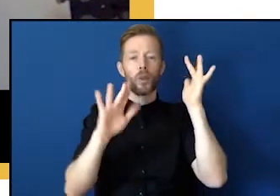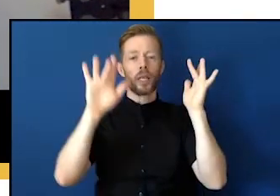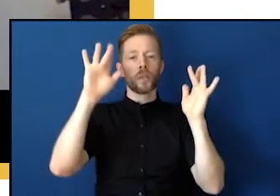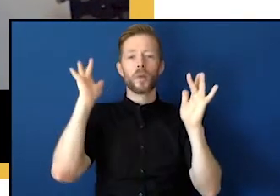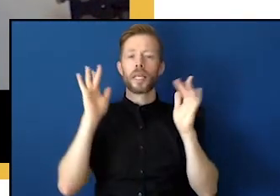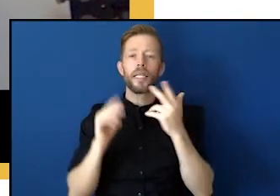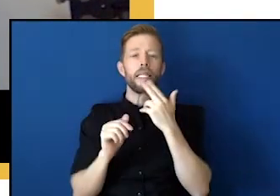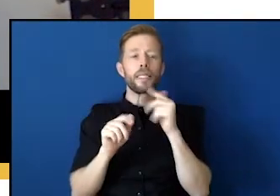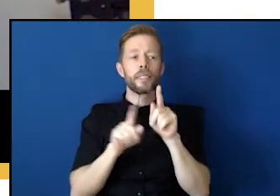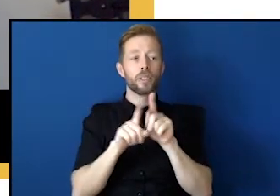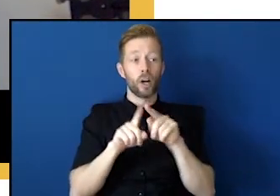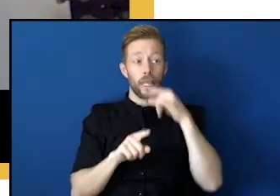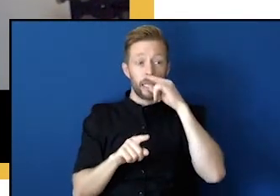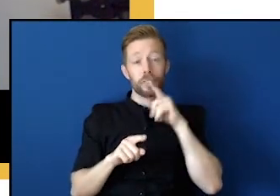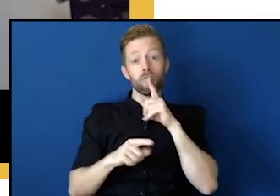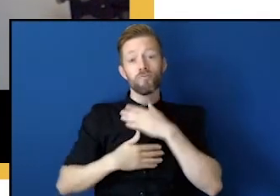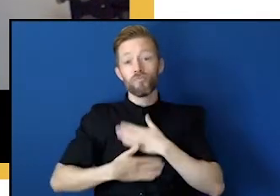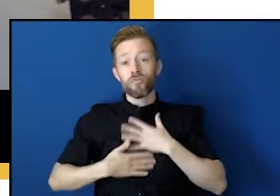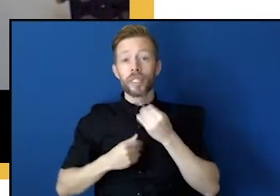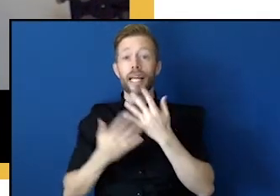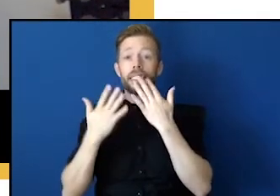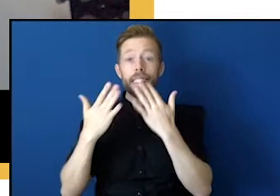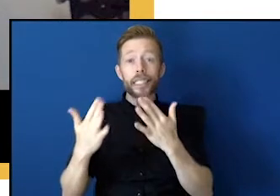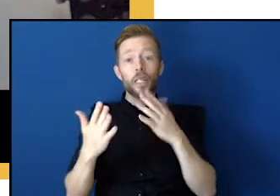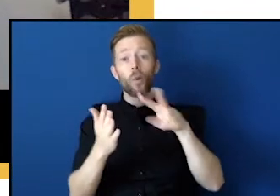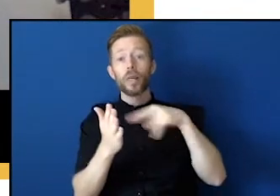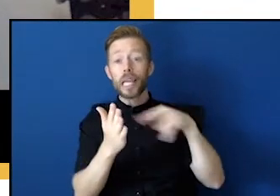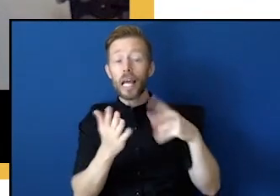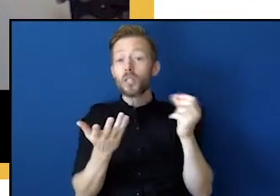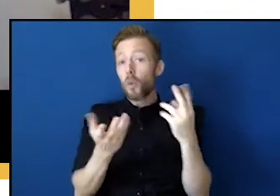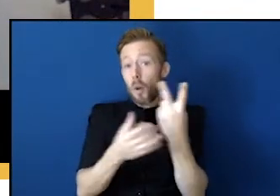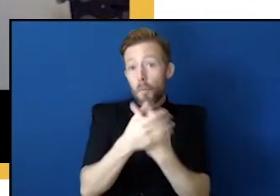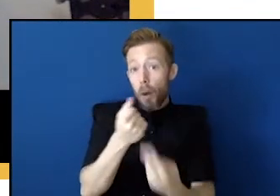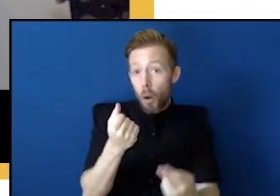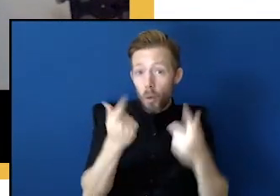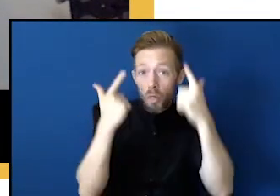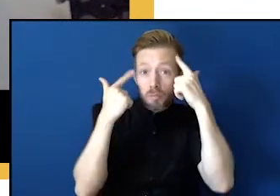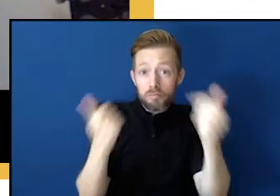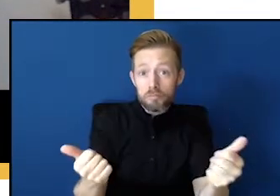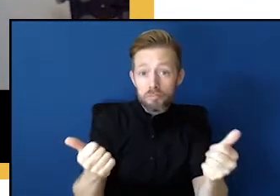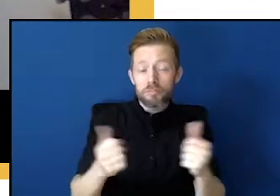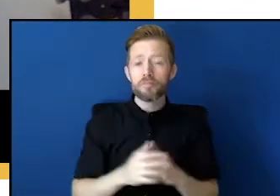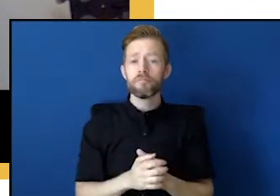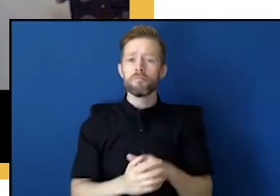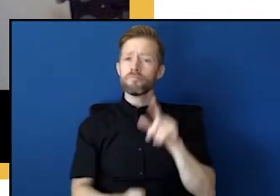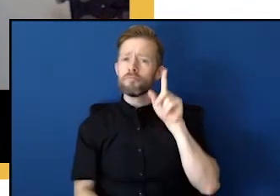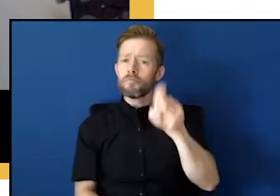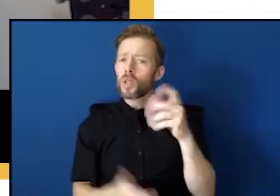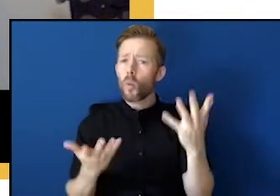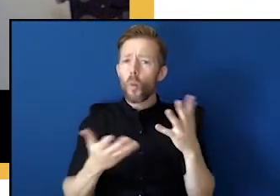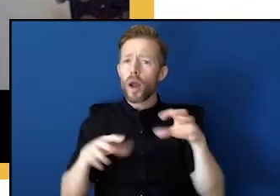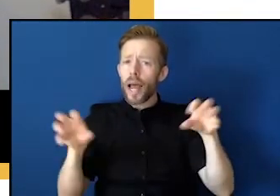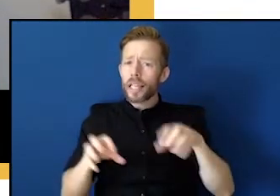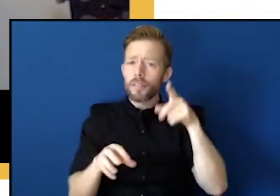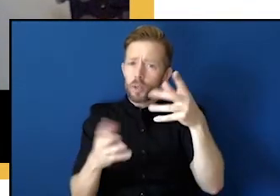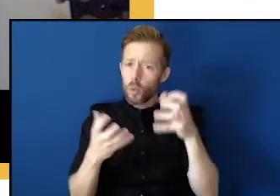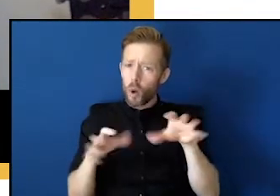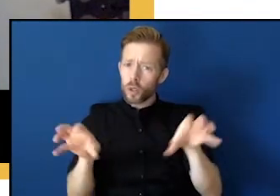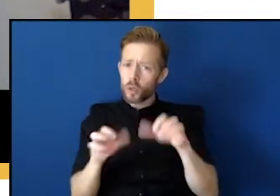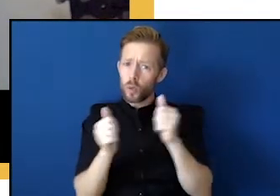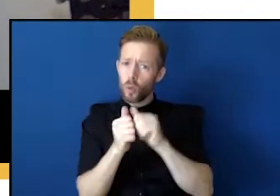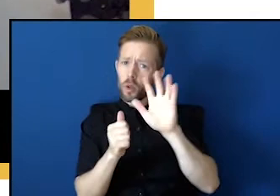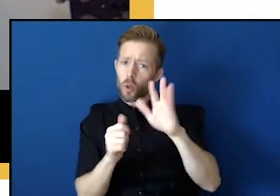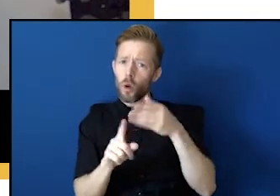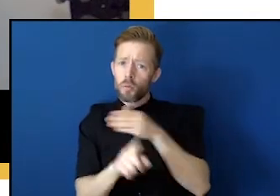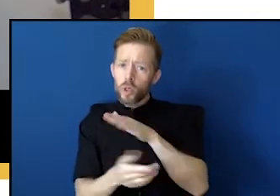Twinkle, Twinkle, Little Star. My kids really enjoy it. They get to either sing or dance or both if they choose. What activity would